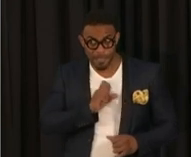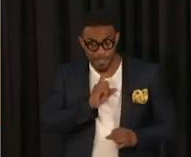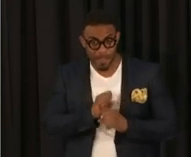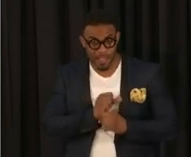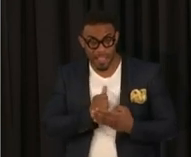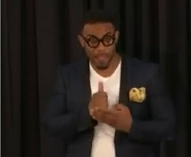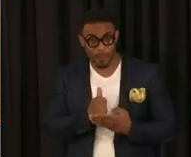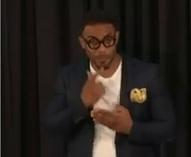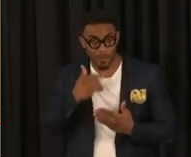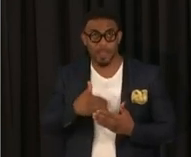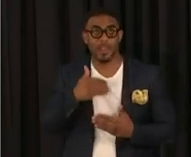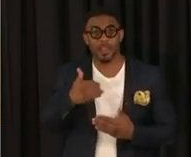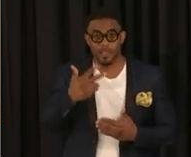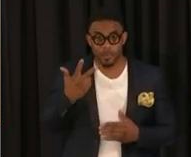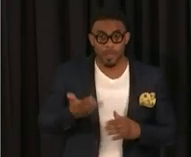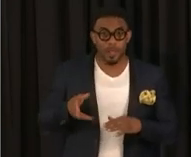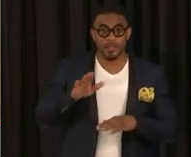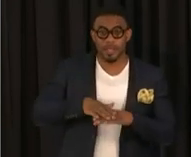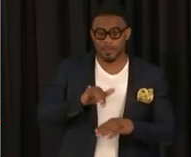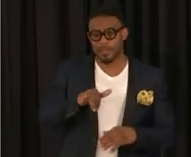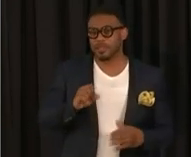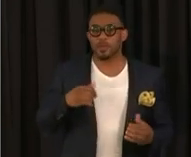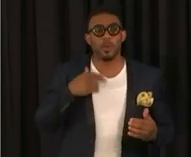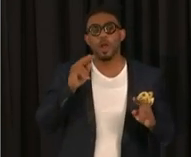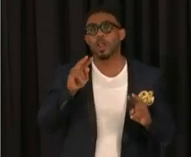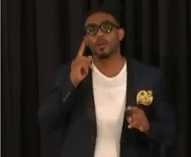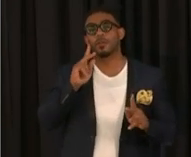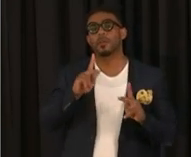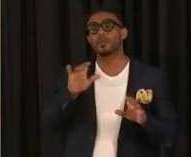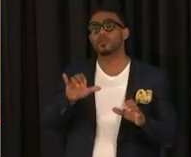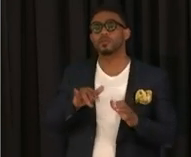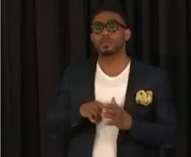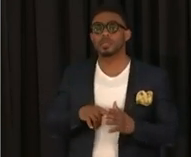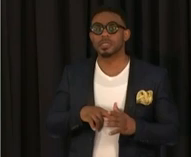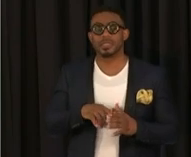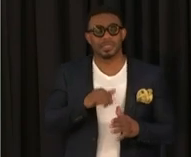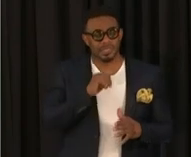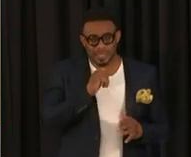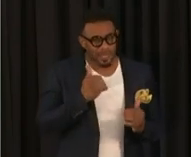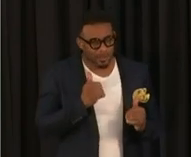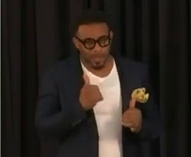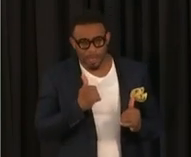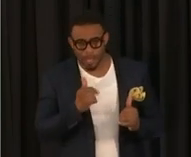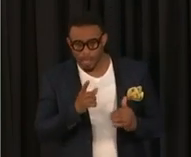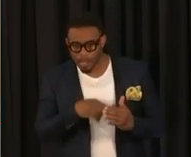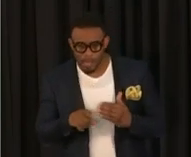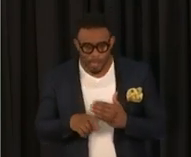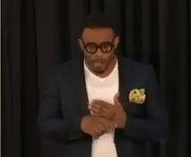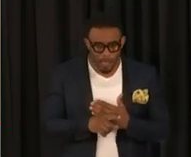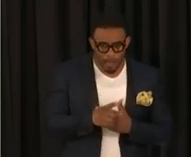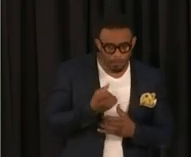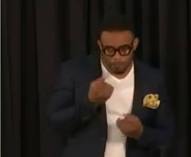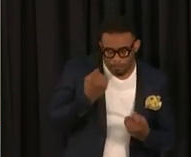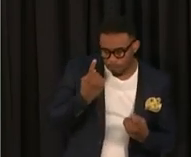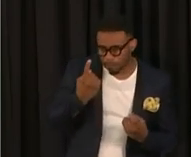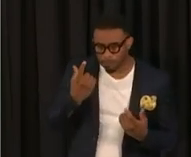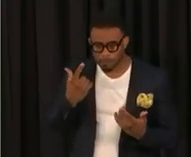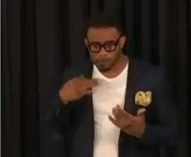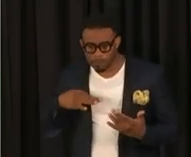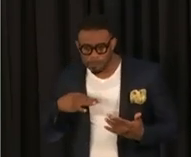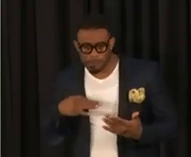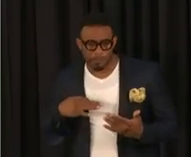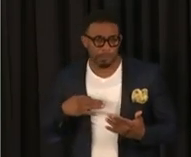it could actually even help you for another three on top of that. So what we're looking for folks to do is to not try to weave through and try to understand